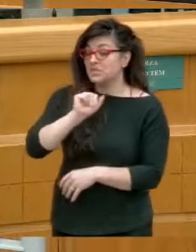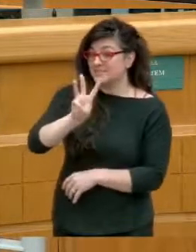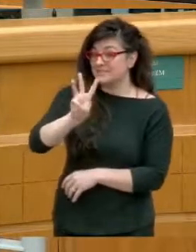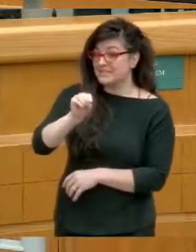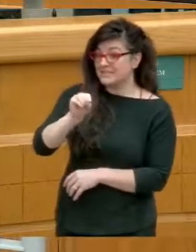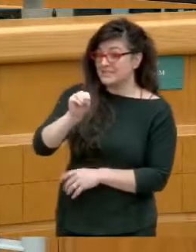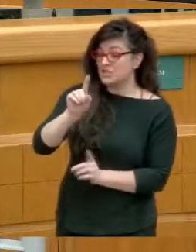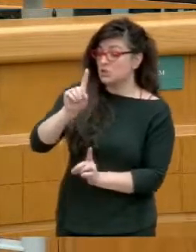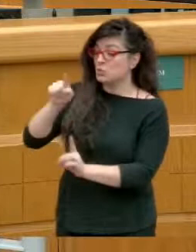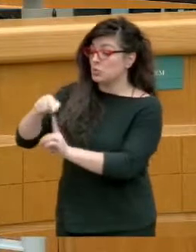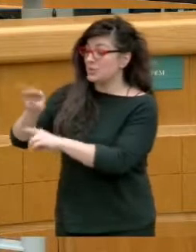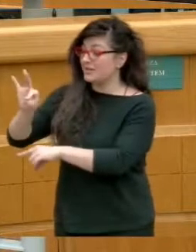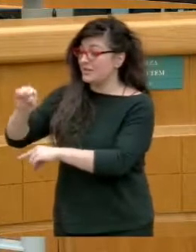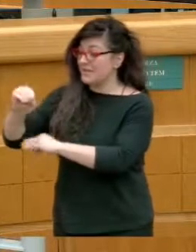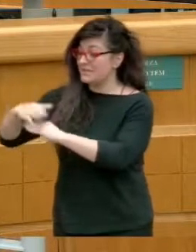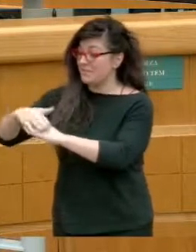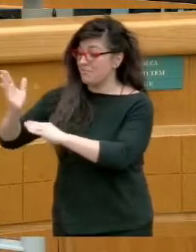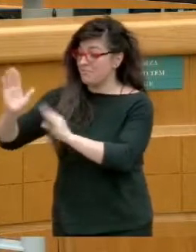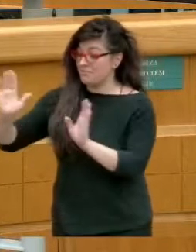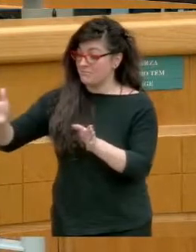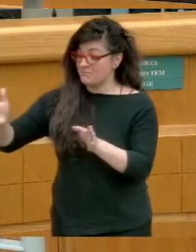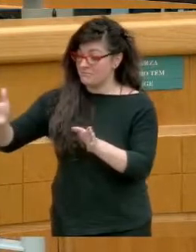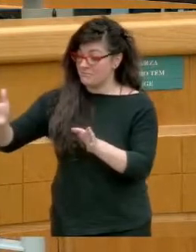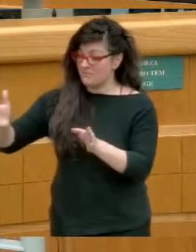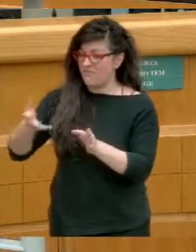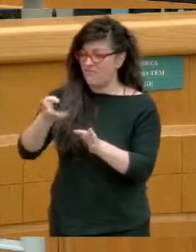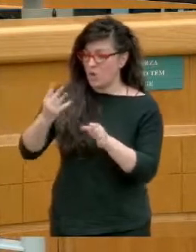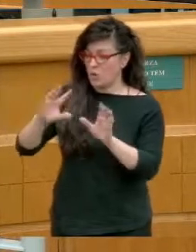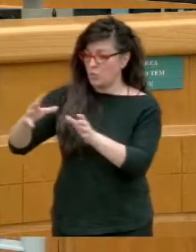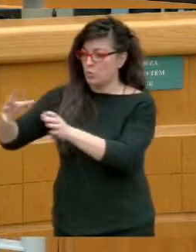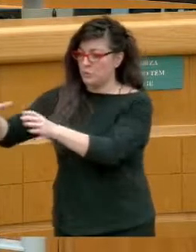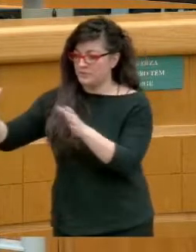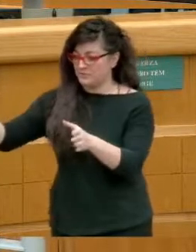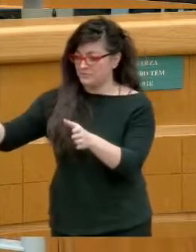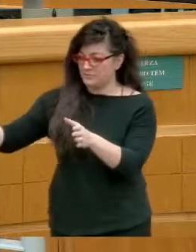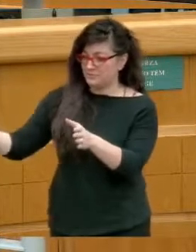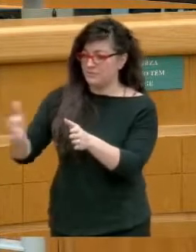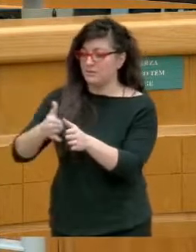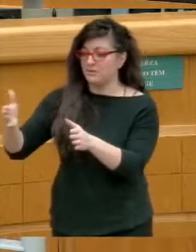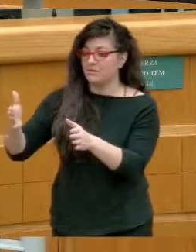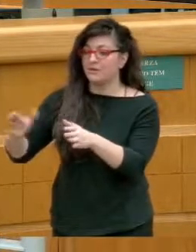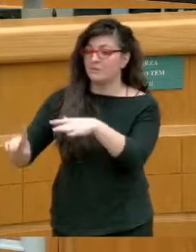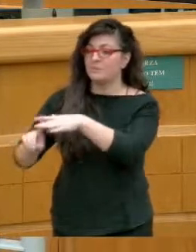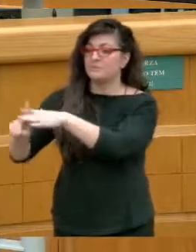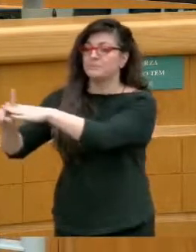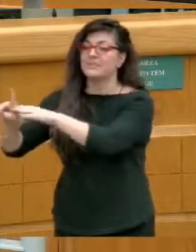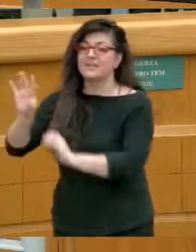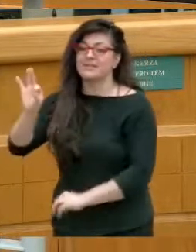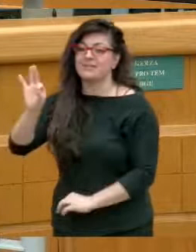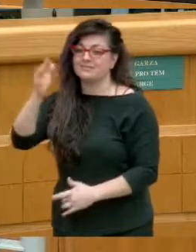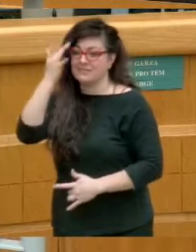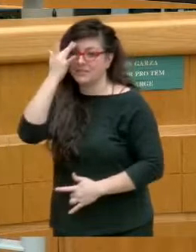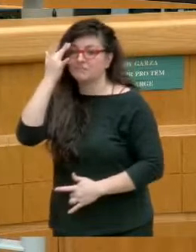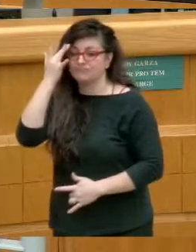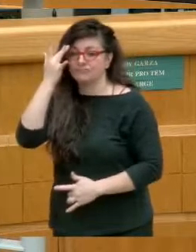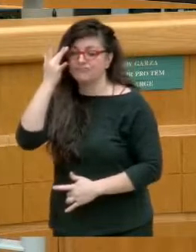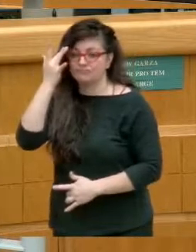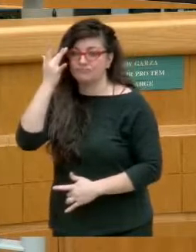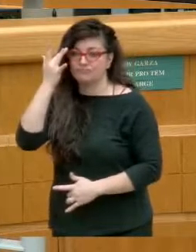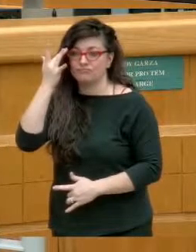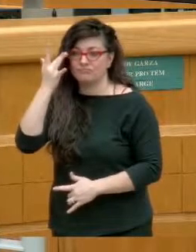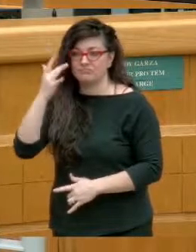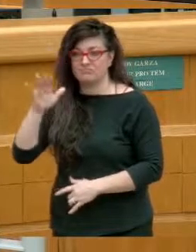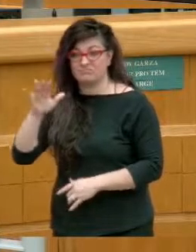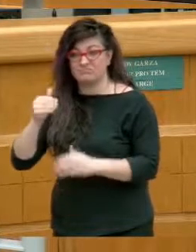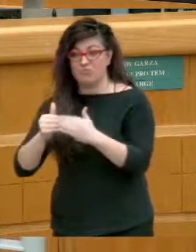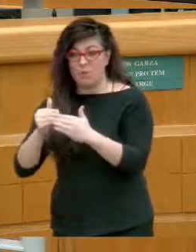90-plus-year-old category, 1, 2, 3, 4 age brackets, there were a total of 9 persons. So not quite half, but a